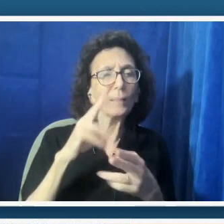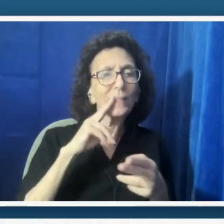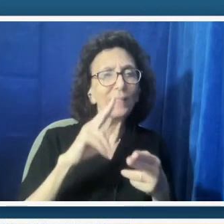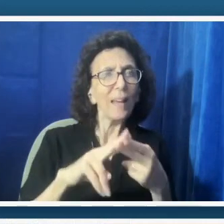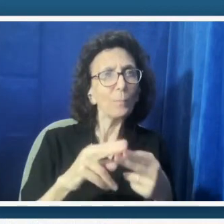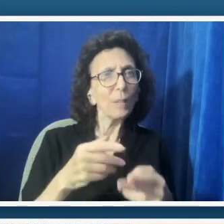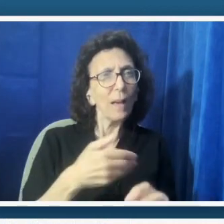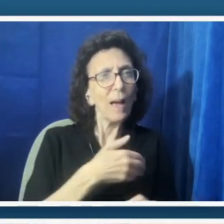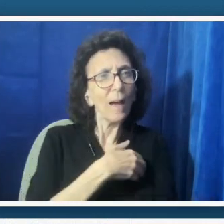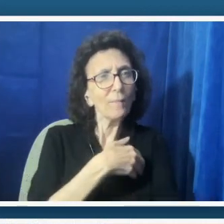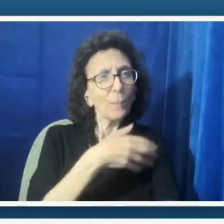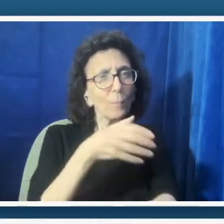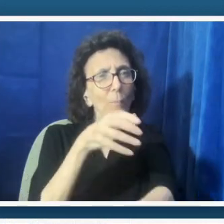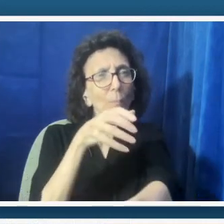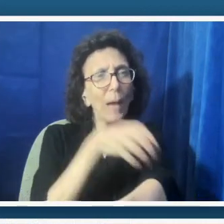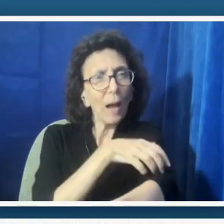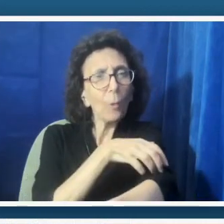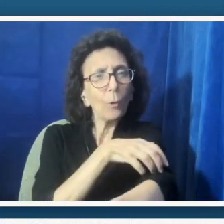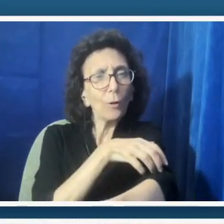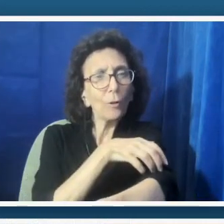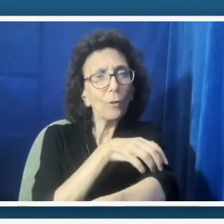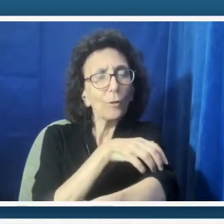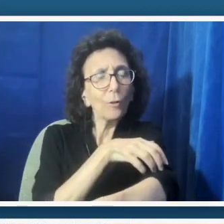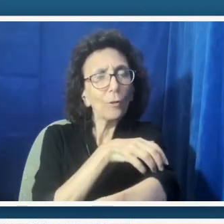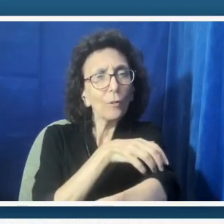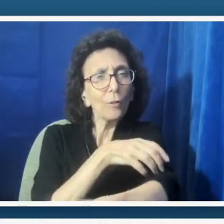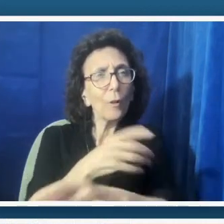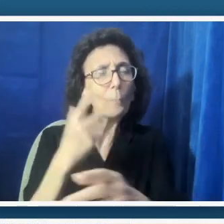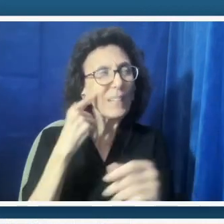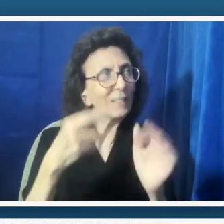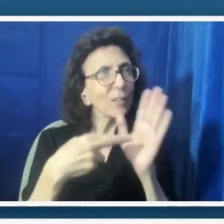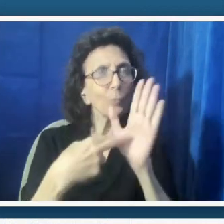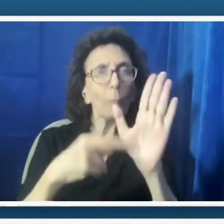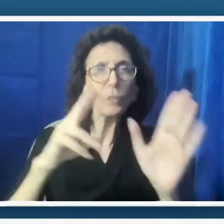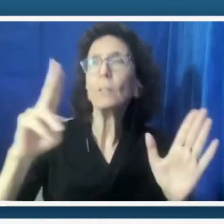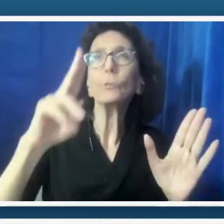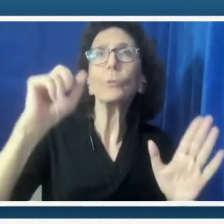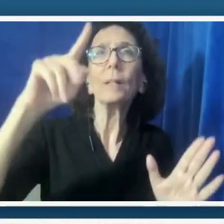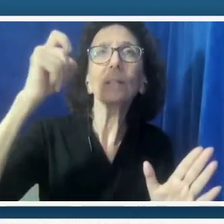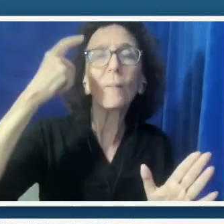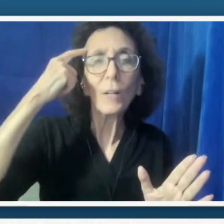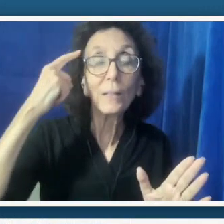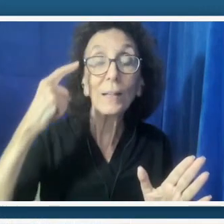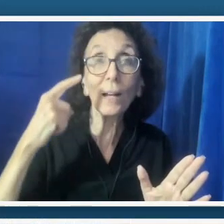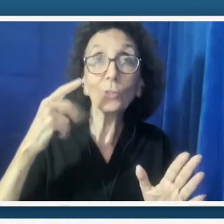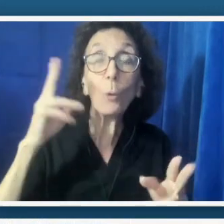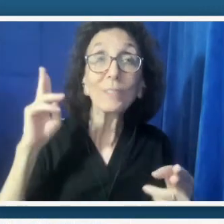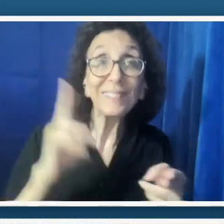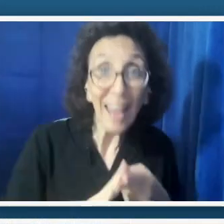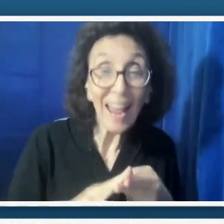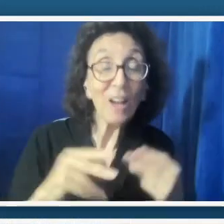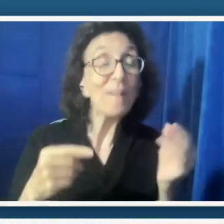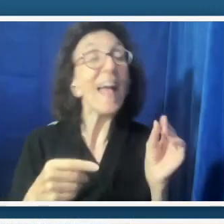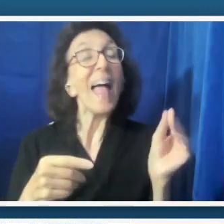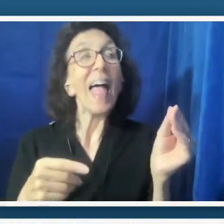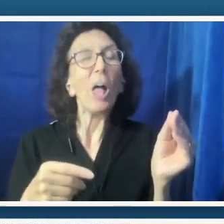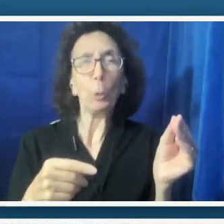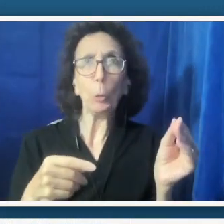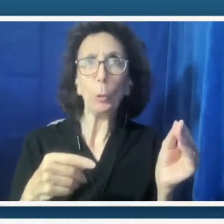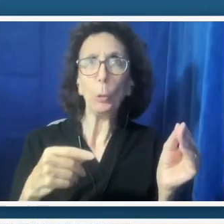as perceived official representation of the US government, things can get really complicated really